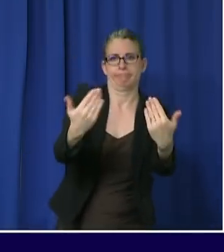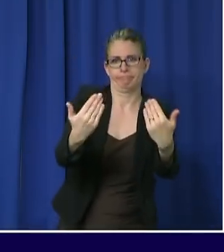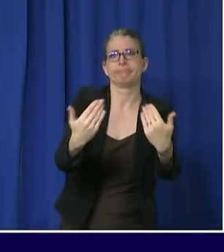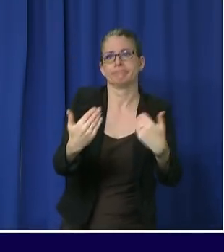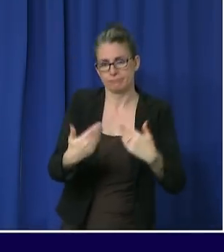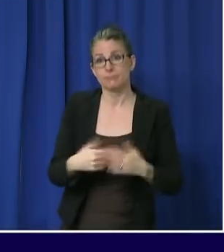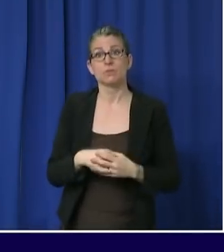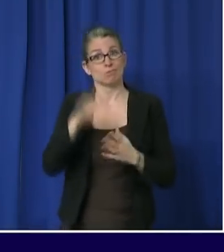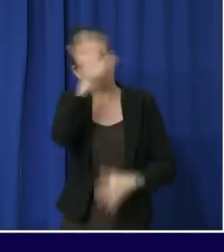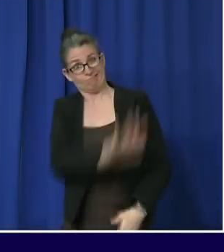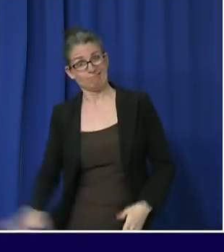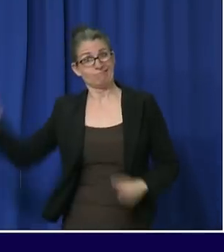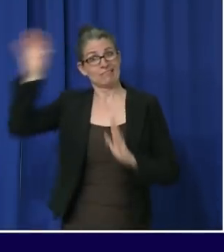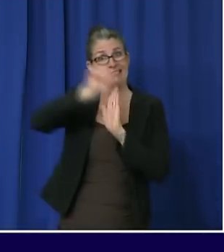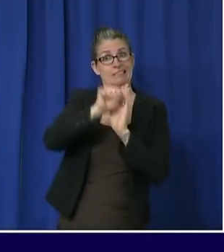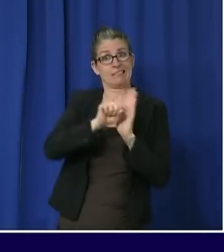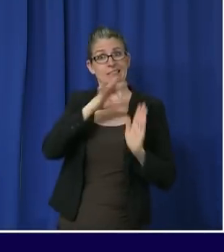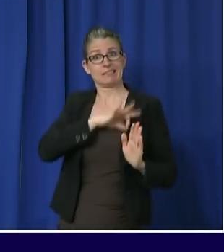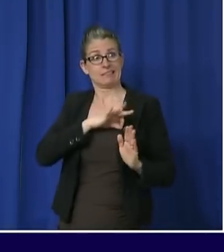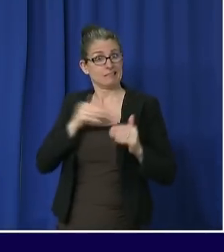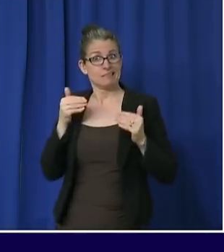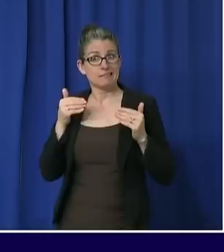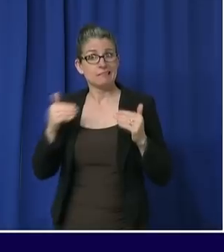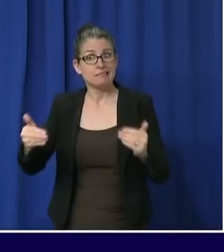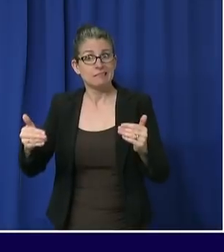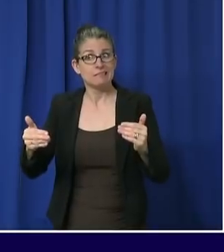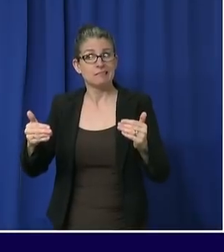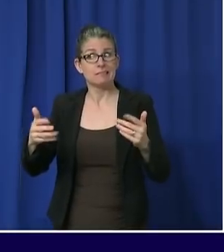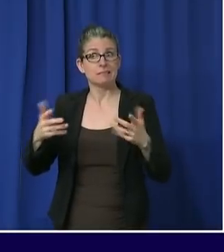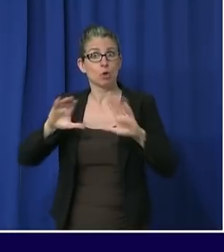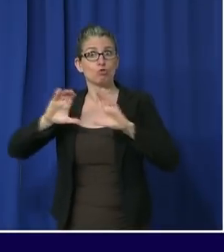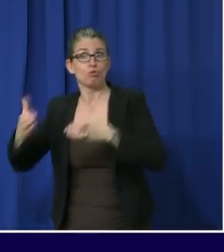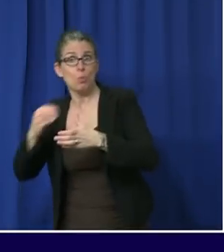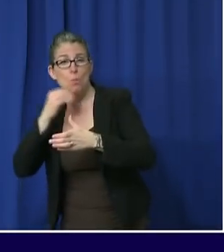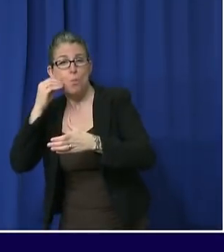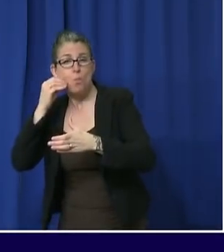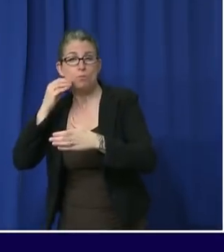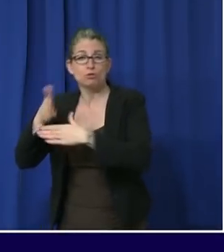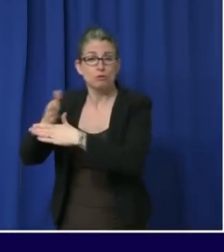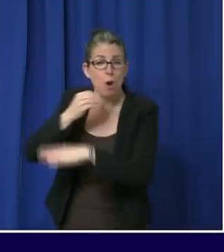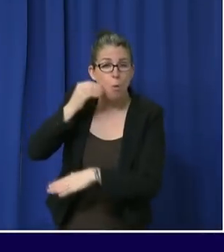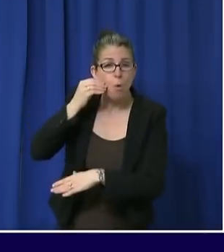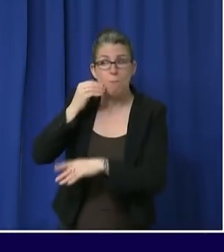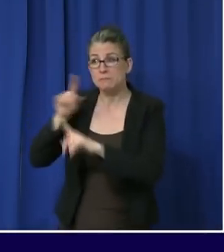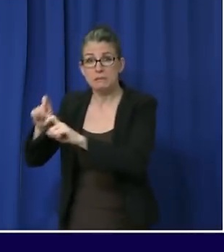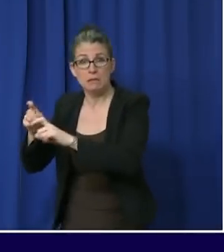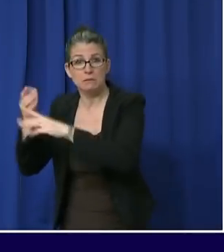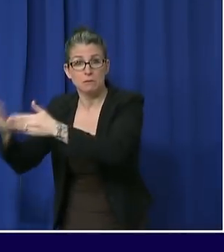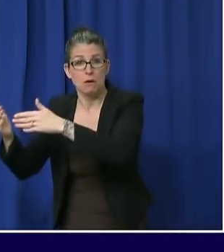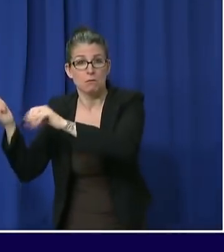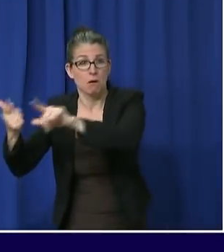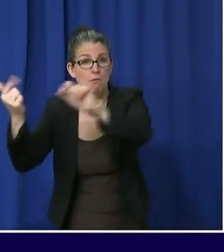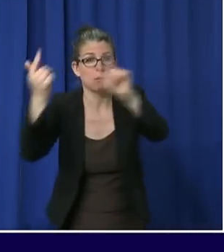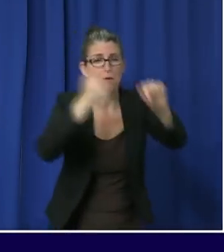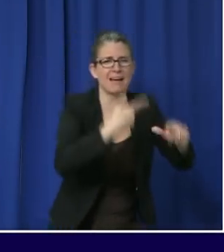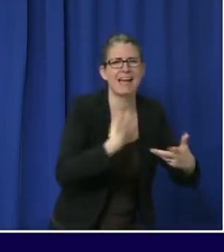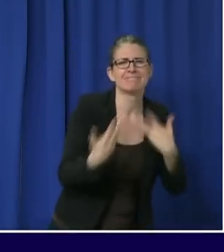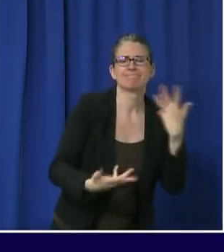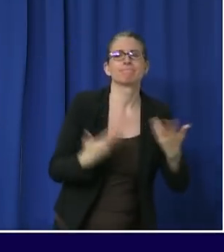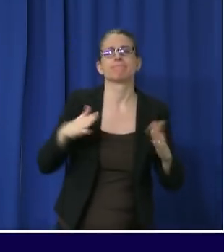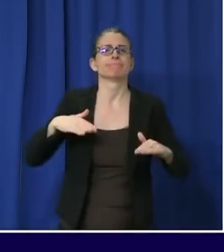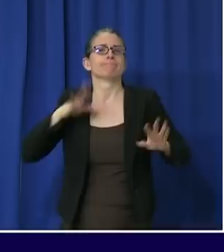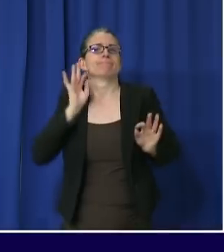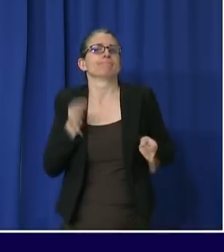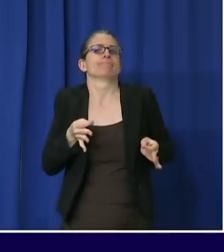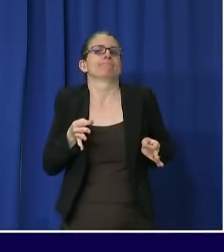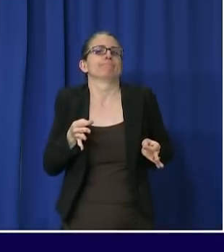to it. We've just got to think through all of the implications before we go down that pathway, not midway through. That's the discussion